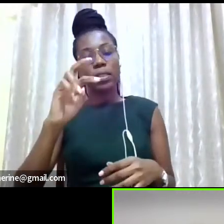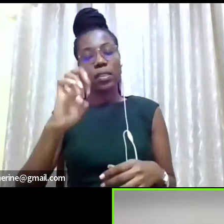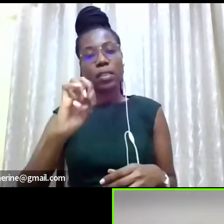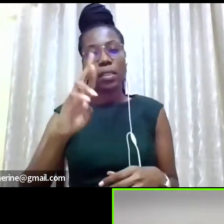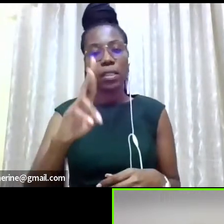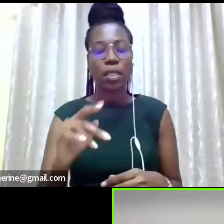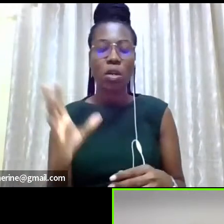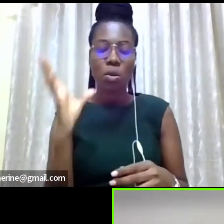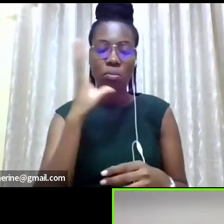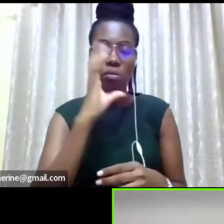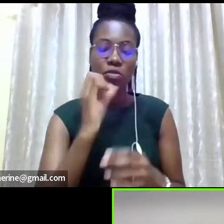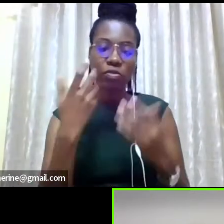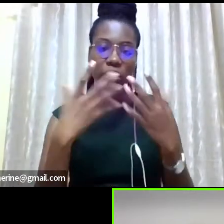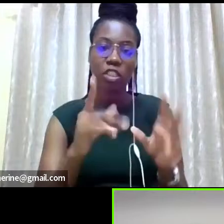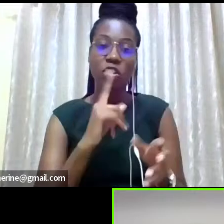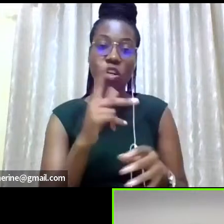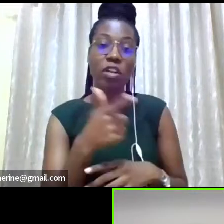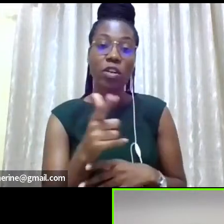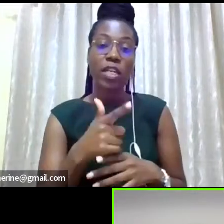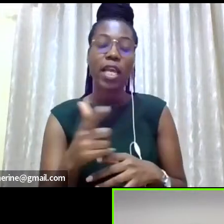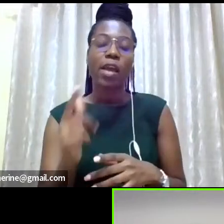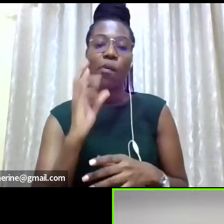to share the recording later.